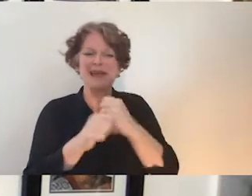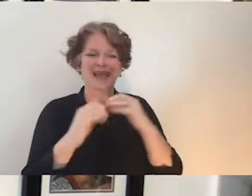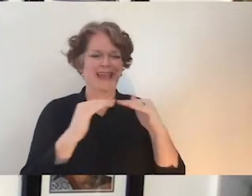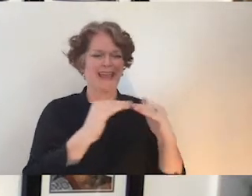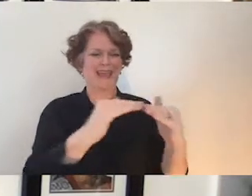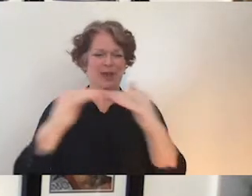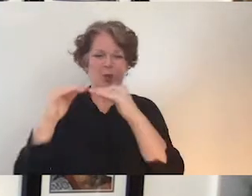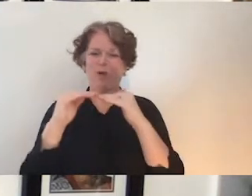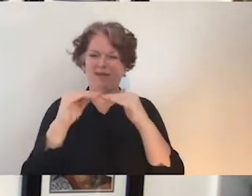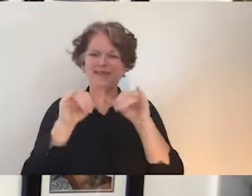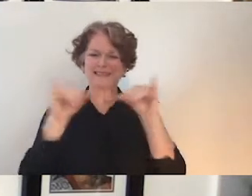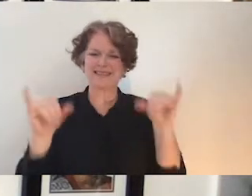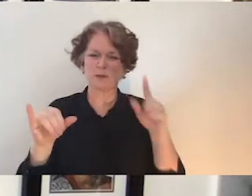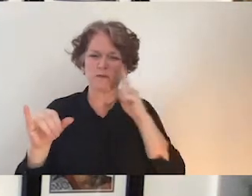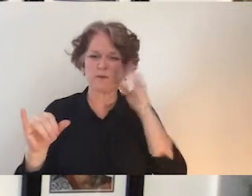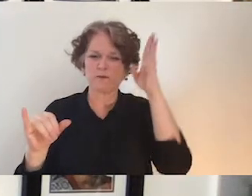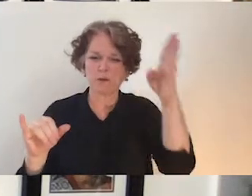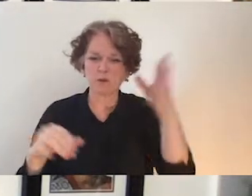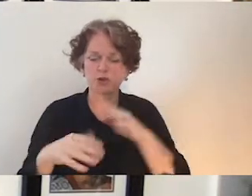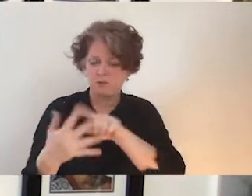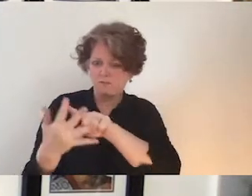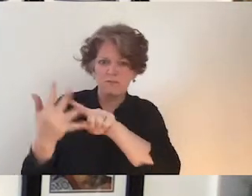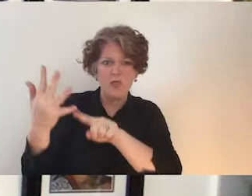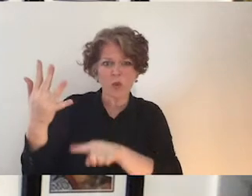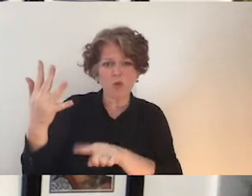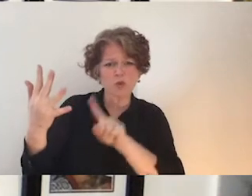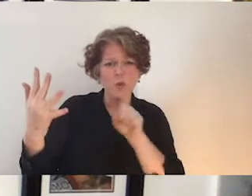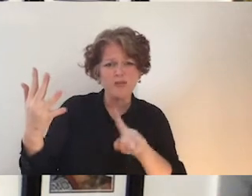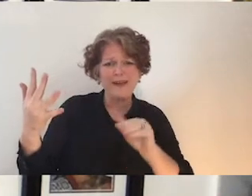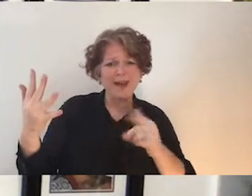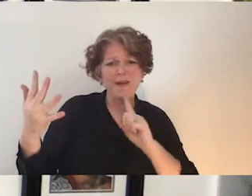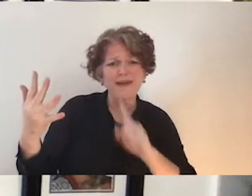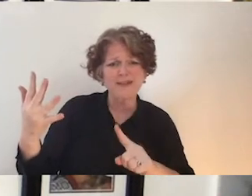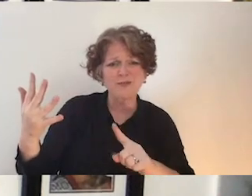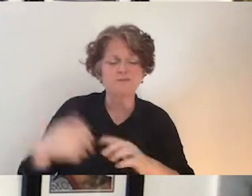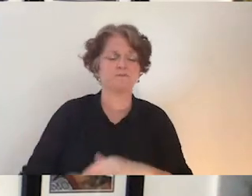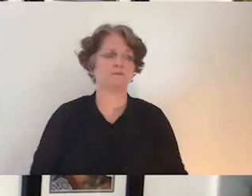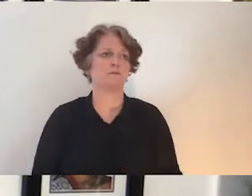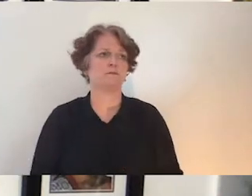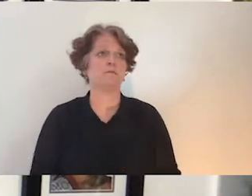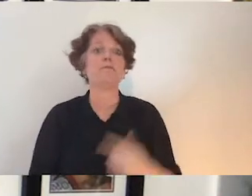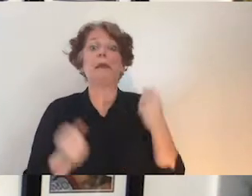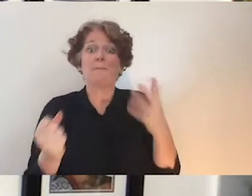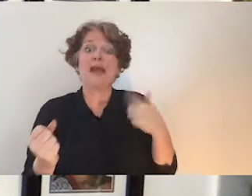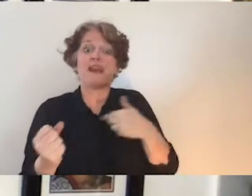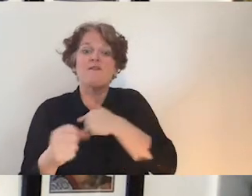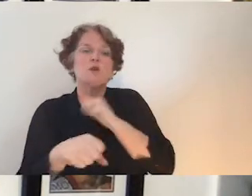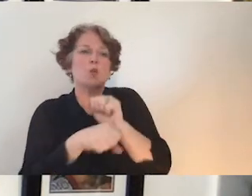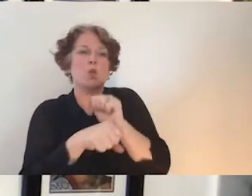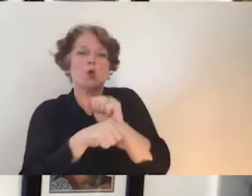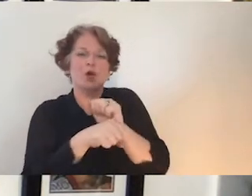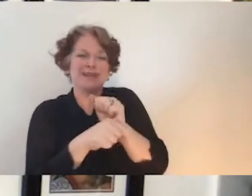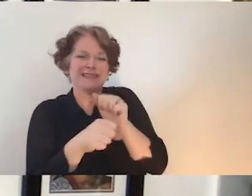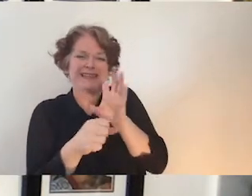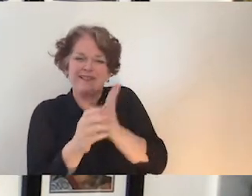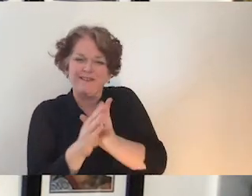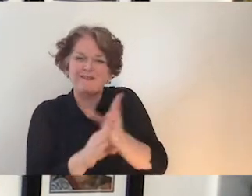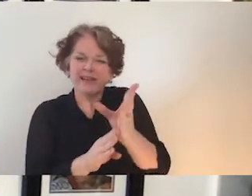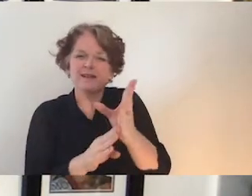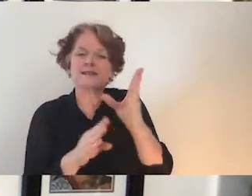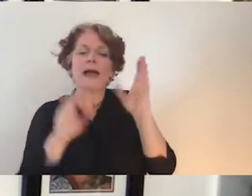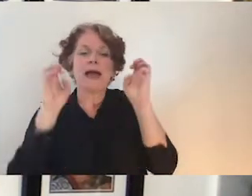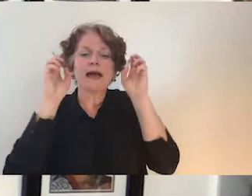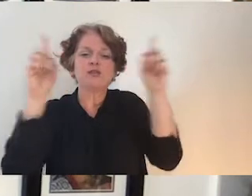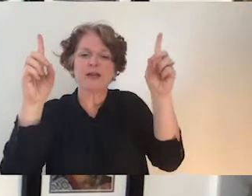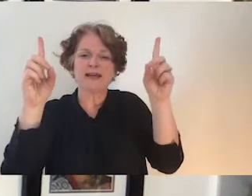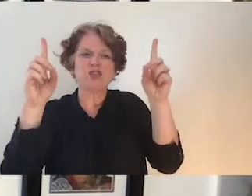creates a more equitable system in the future? So many of us who have worked in the area of educational inequality